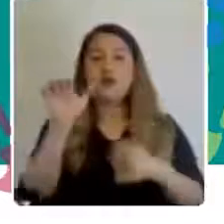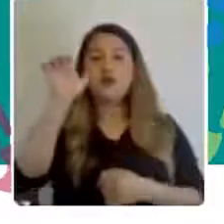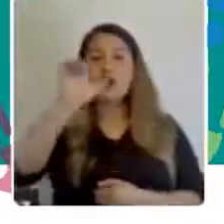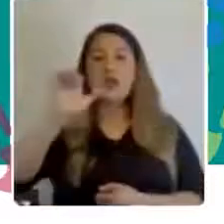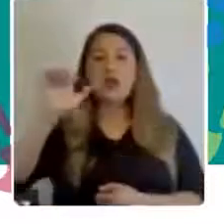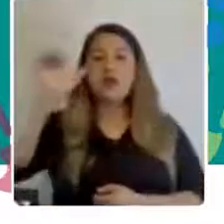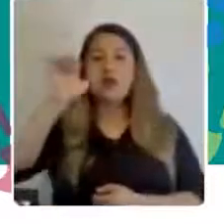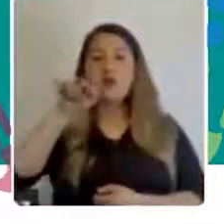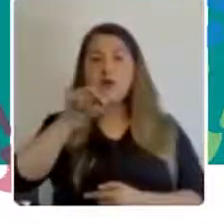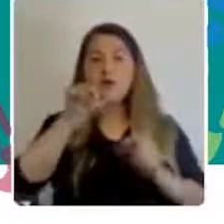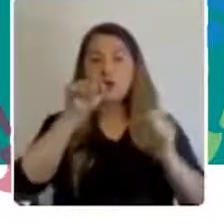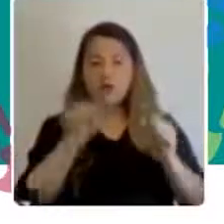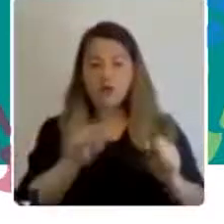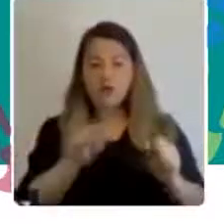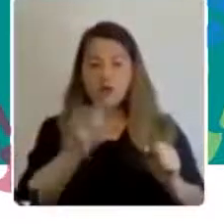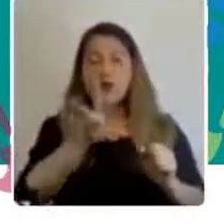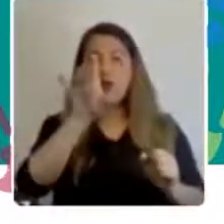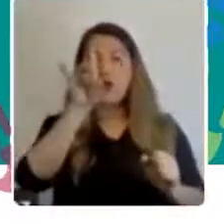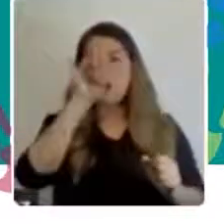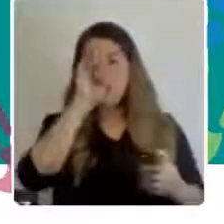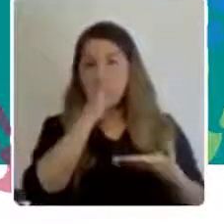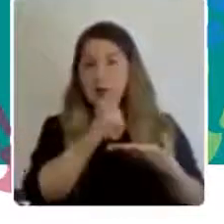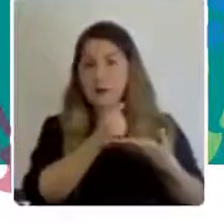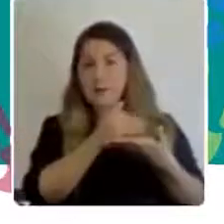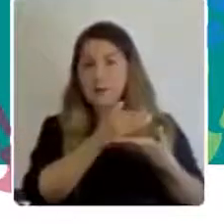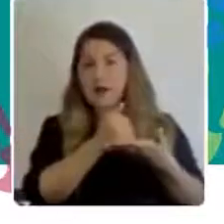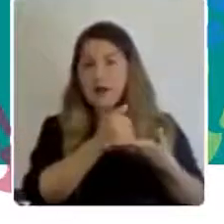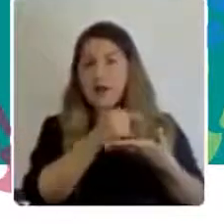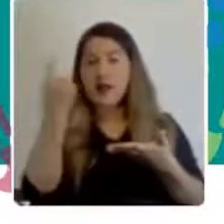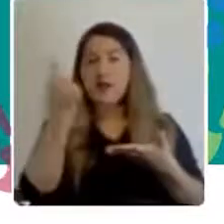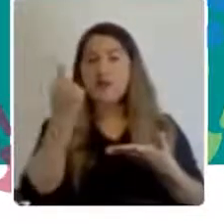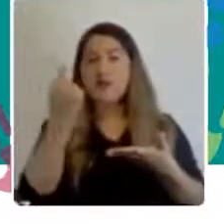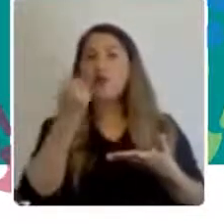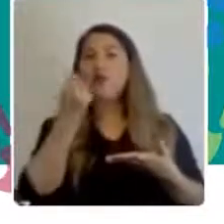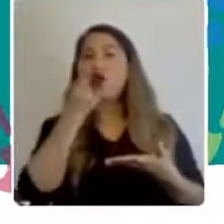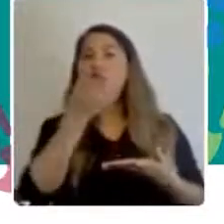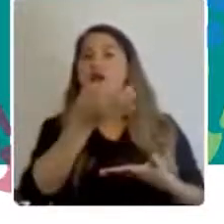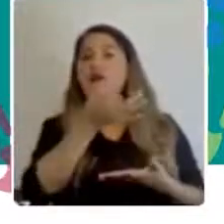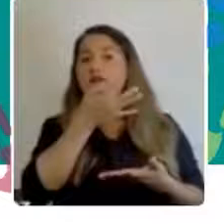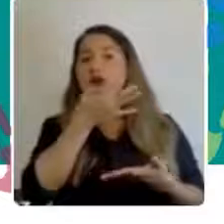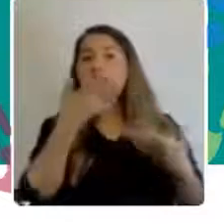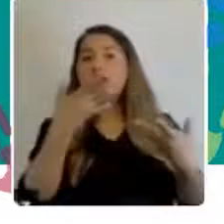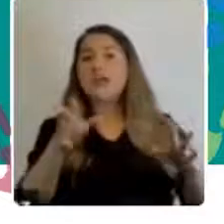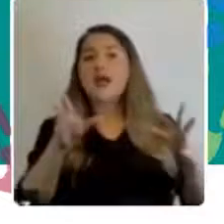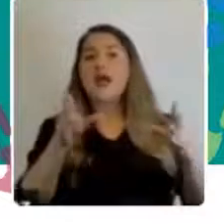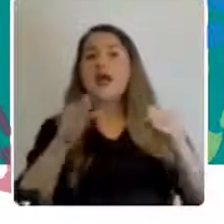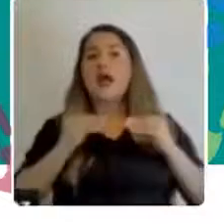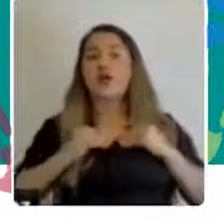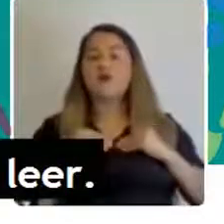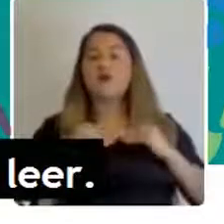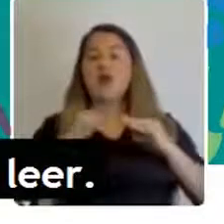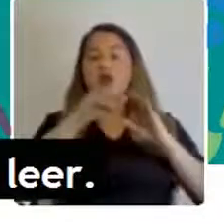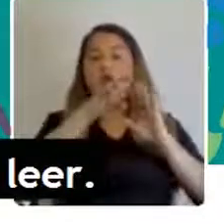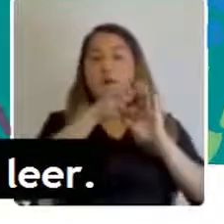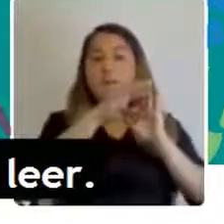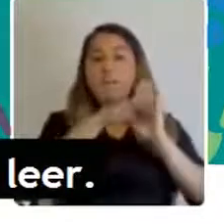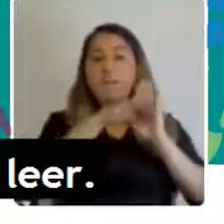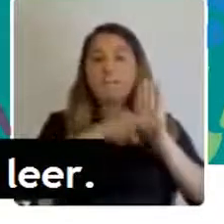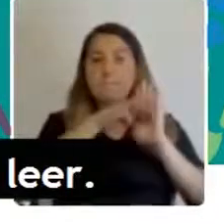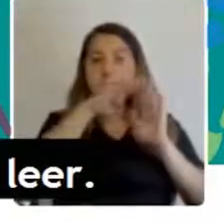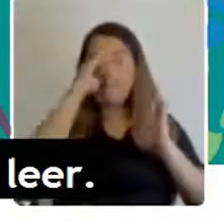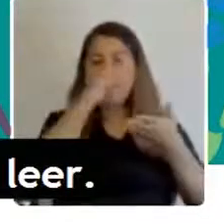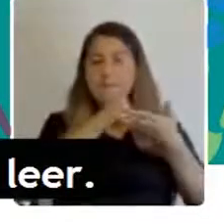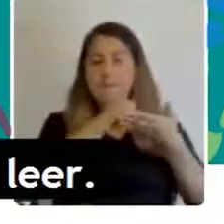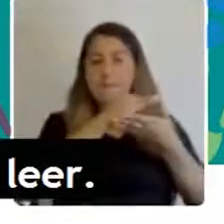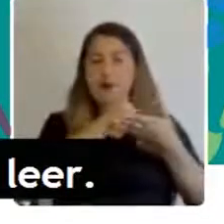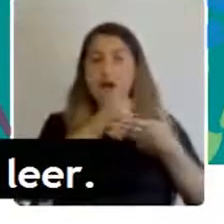the countries that adopted a national plan. And you can go also by country, Austria, Belgium,